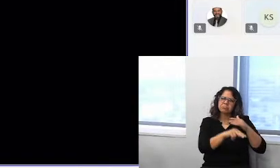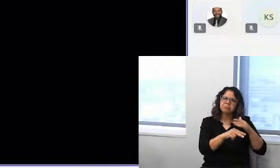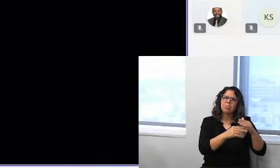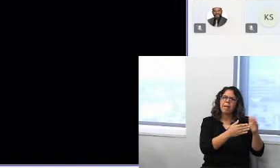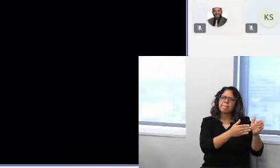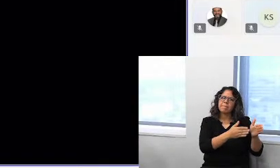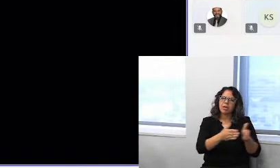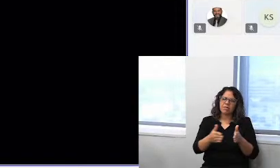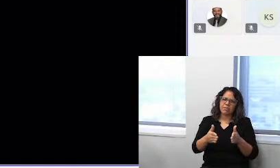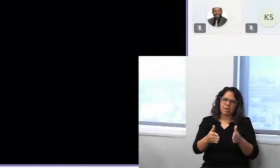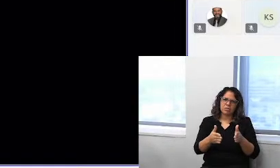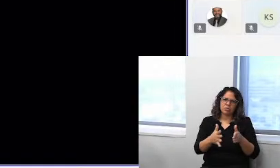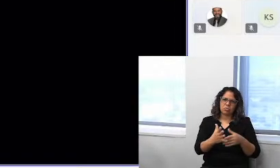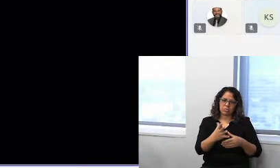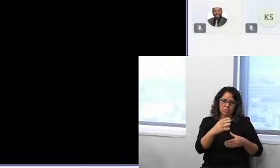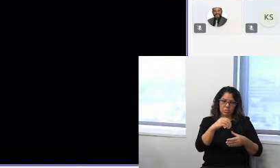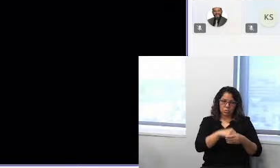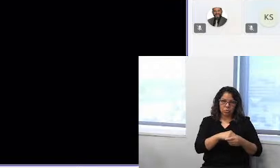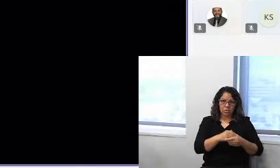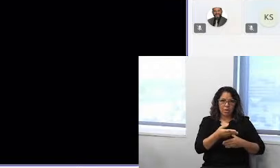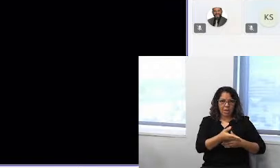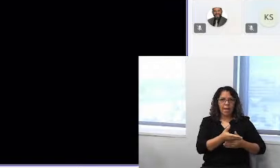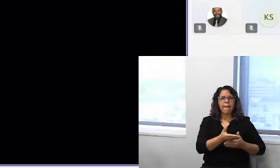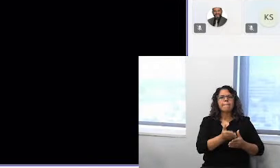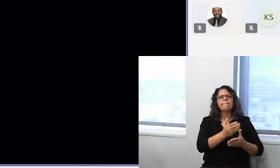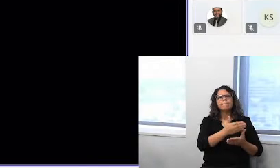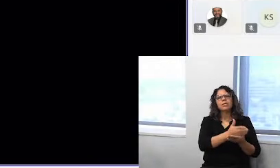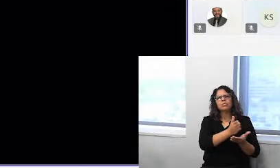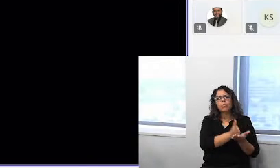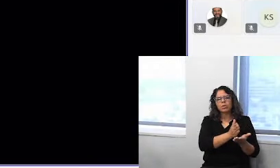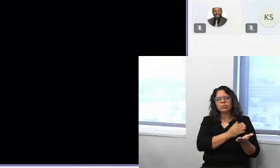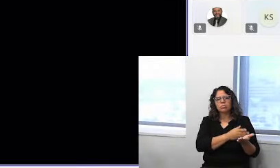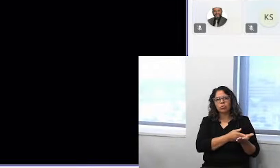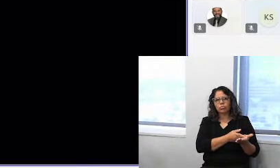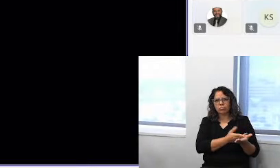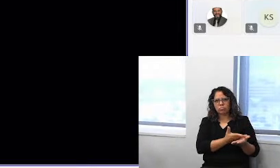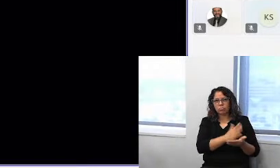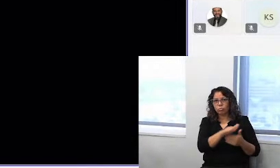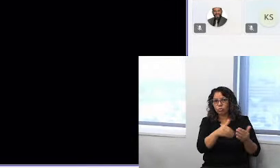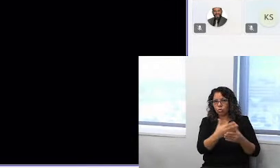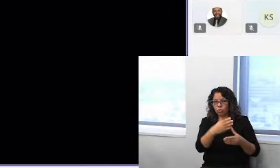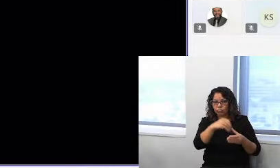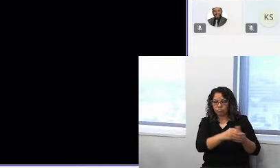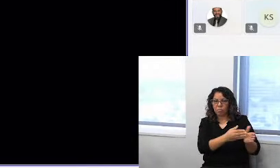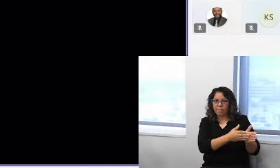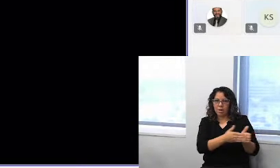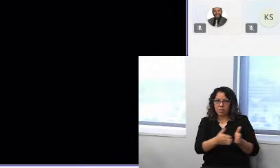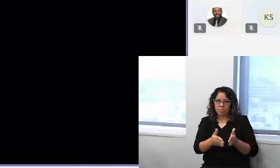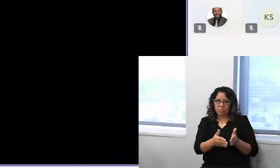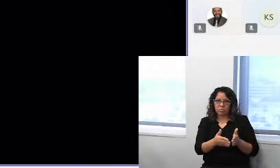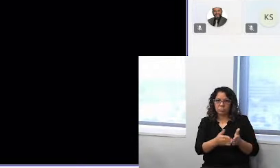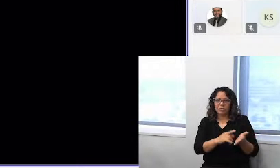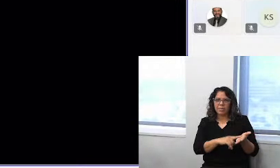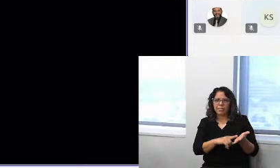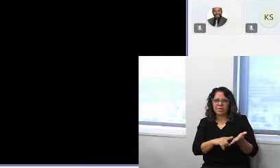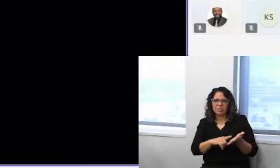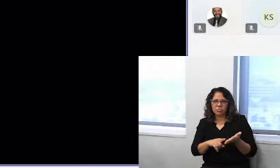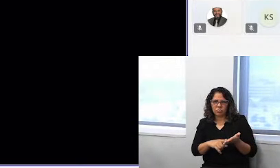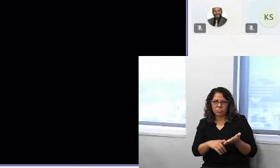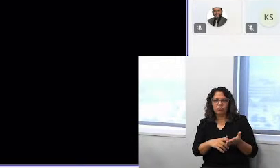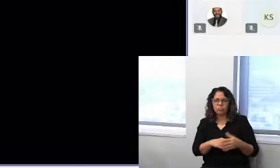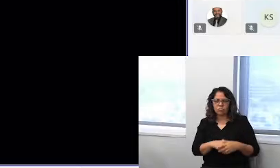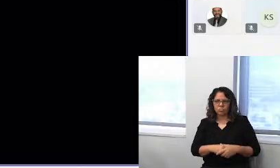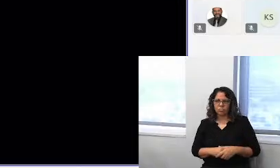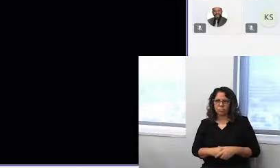on that budget. It's all encompassing. Anything that has to do with the planning and studies in my side of the organization. Are you able to tell us